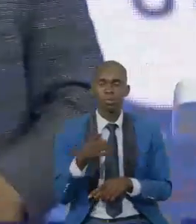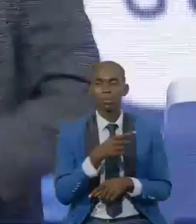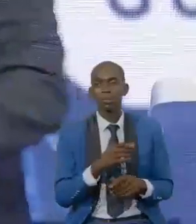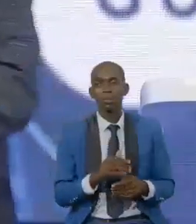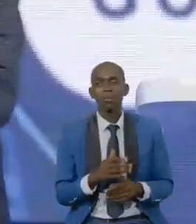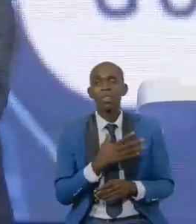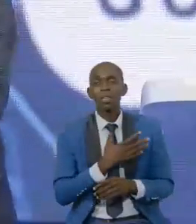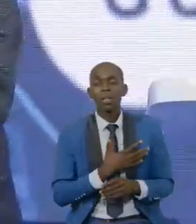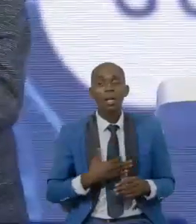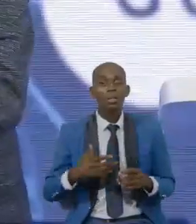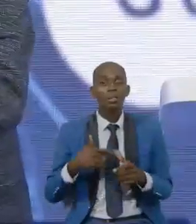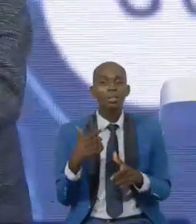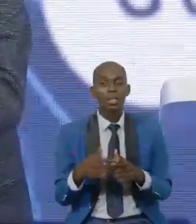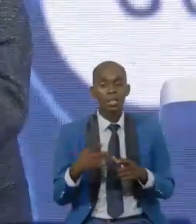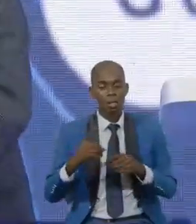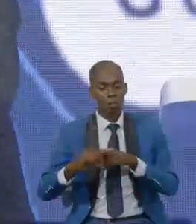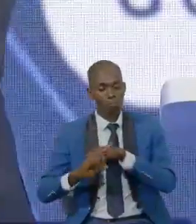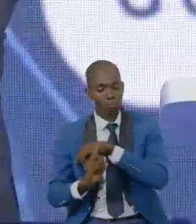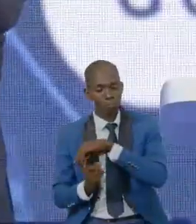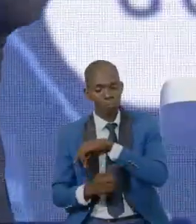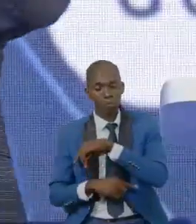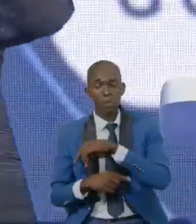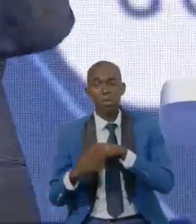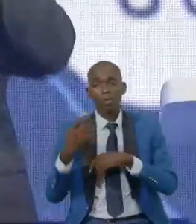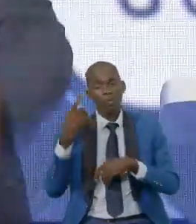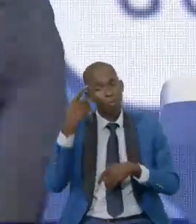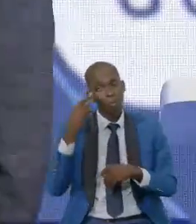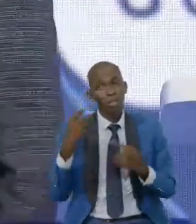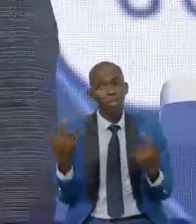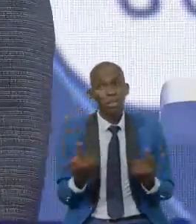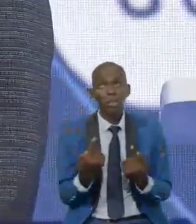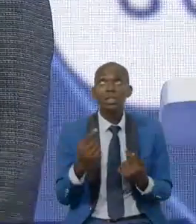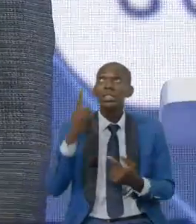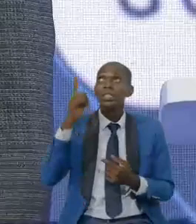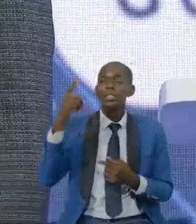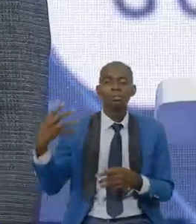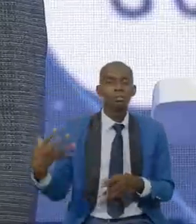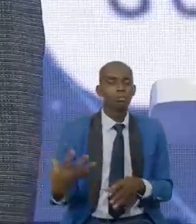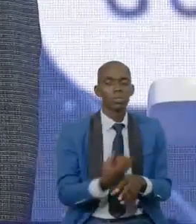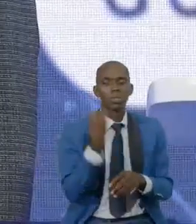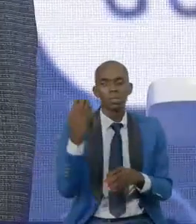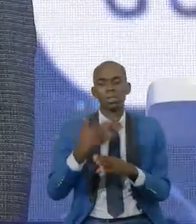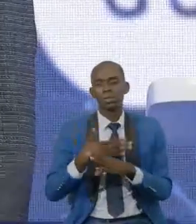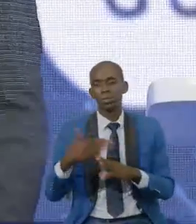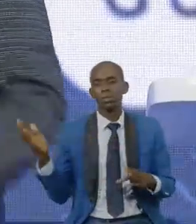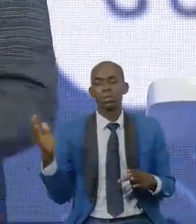then the punishment for sin, He takes that away again.